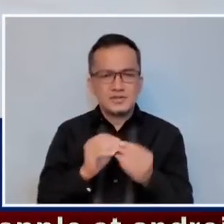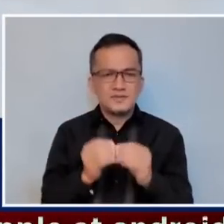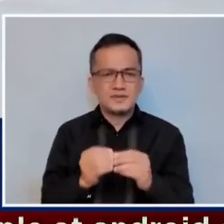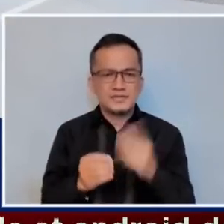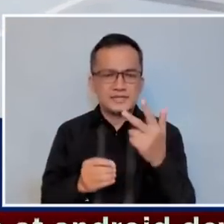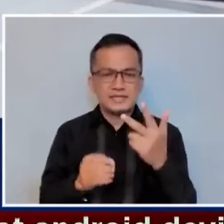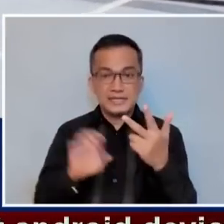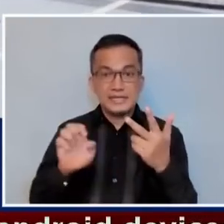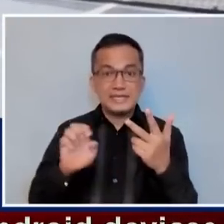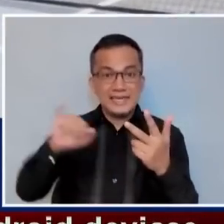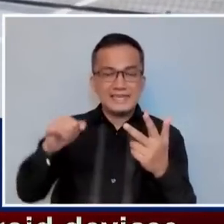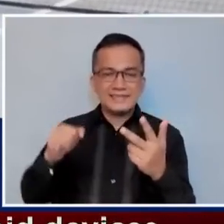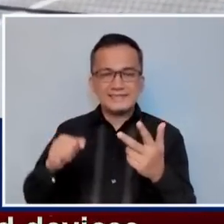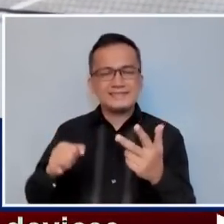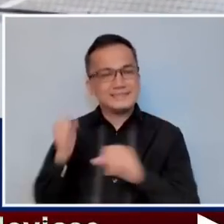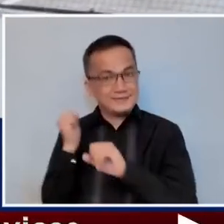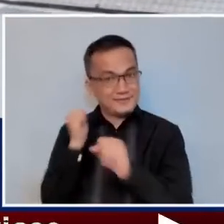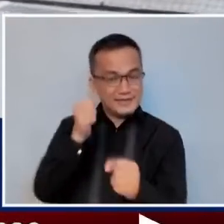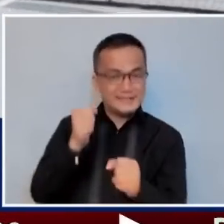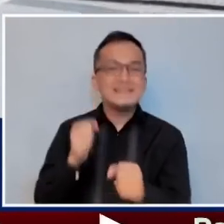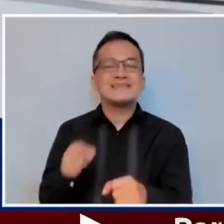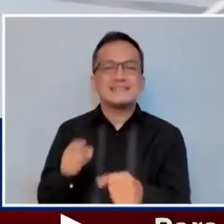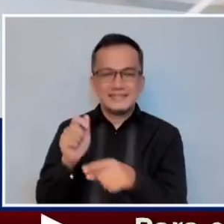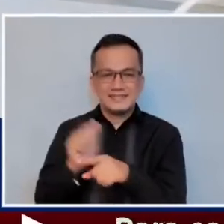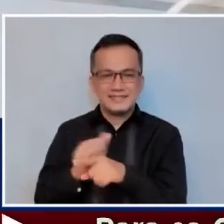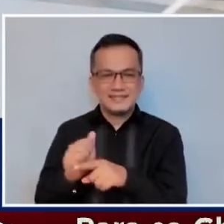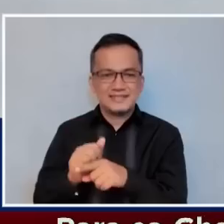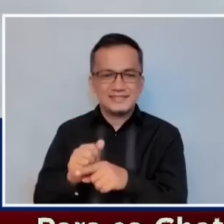EJ Obiena. Natuloy na sa wakas ang